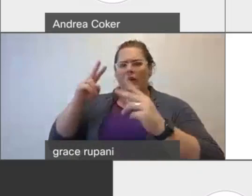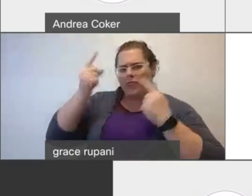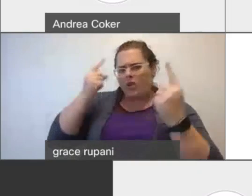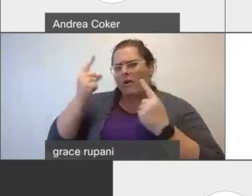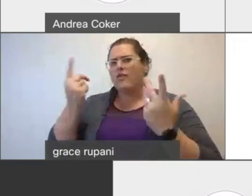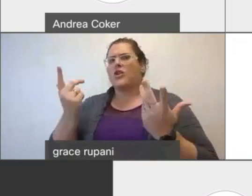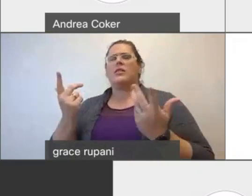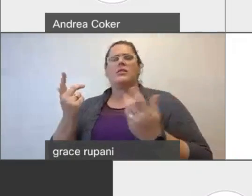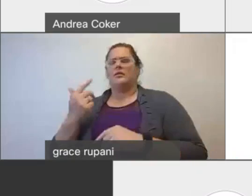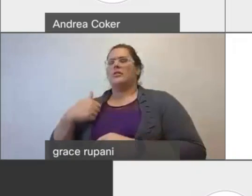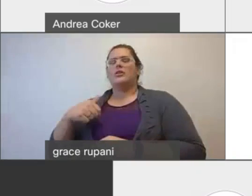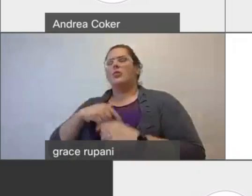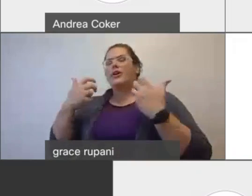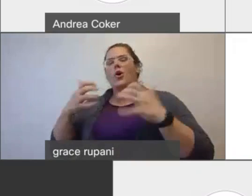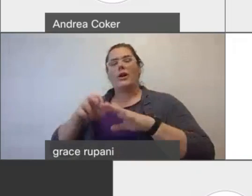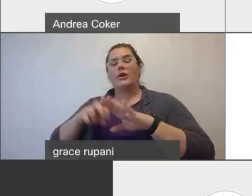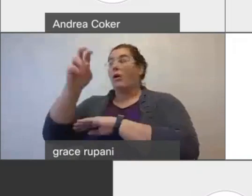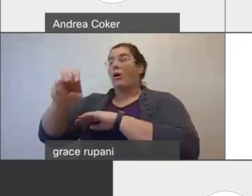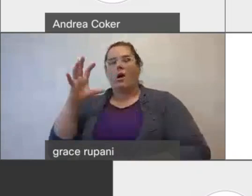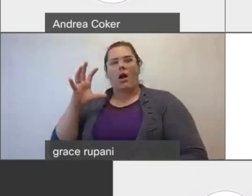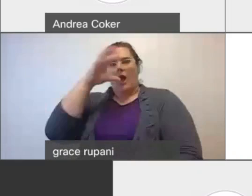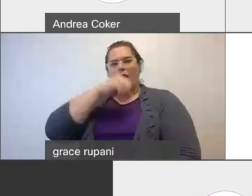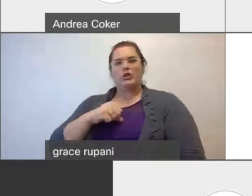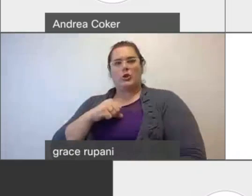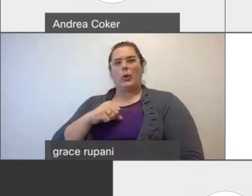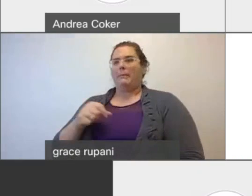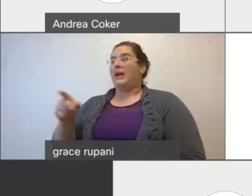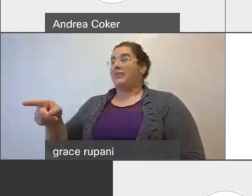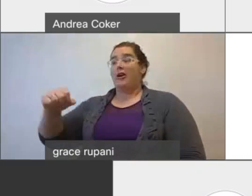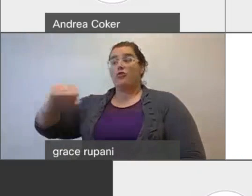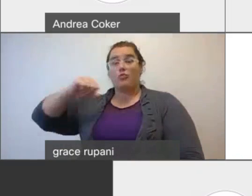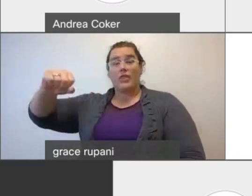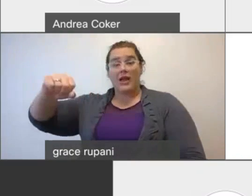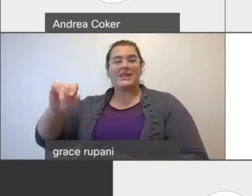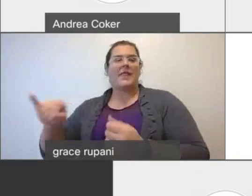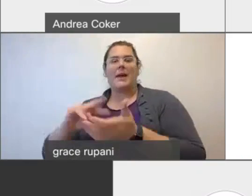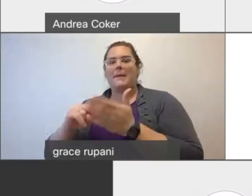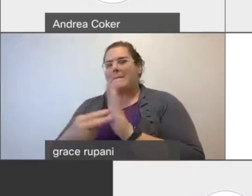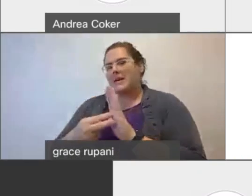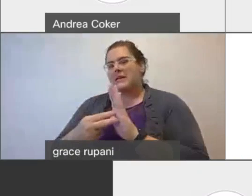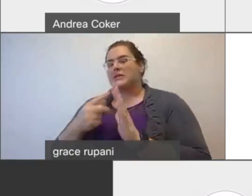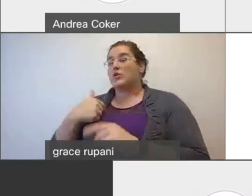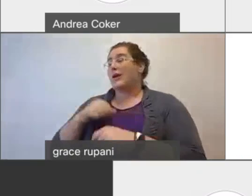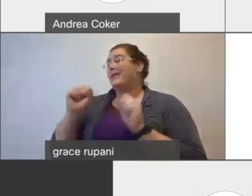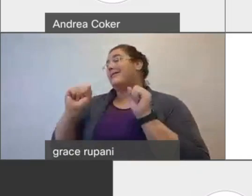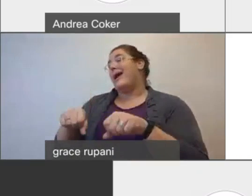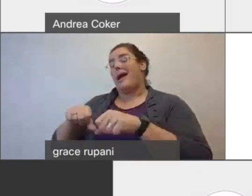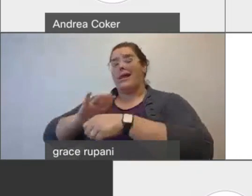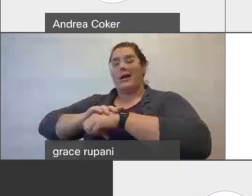want to assume that people's reluctance to this vaccine is something that we can